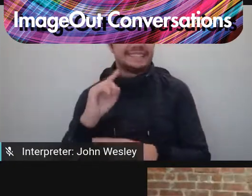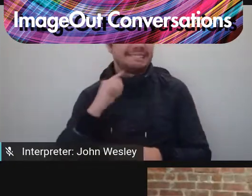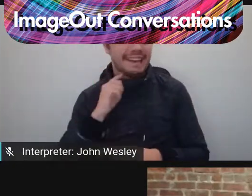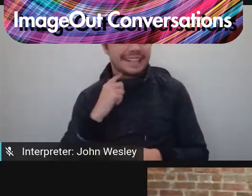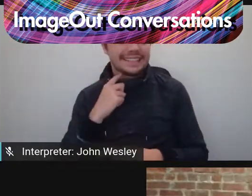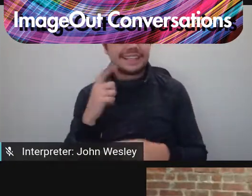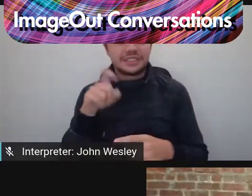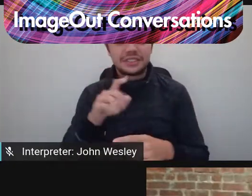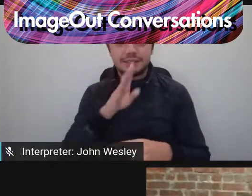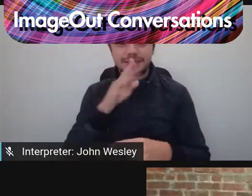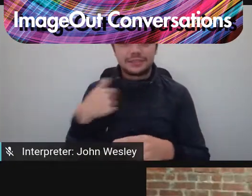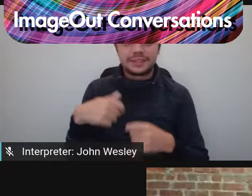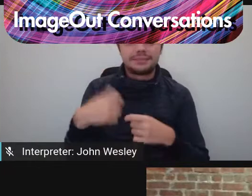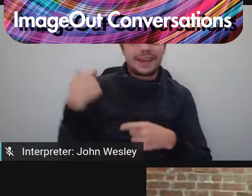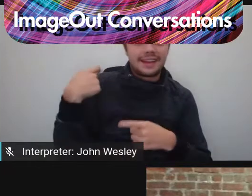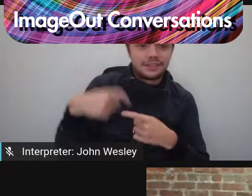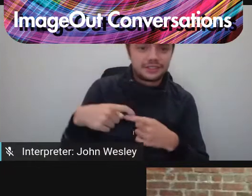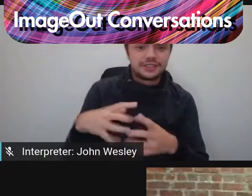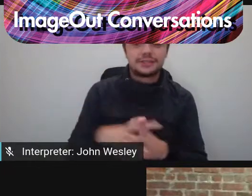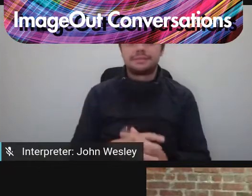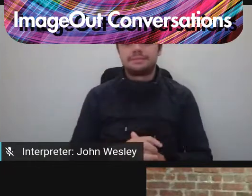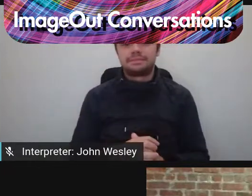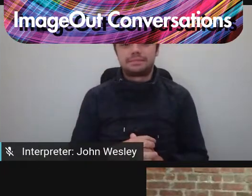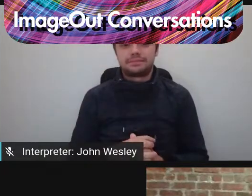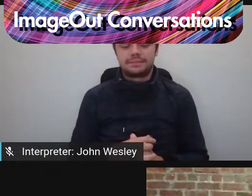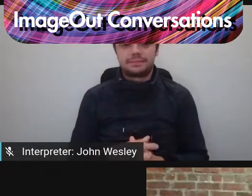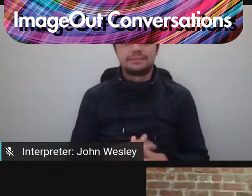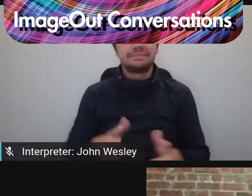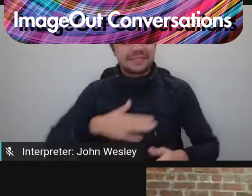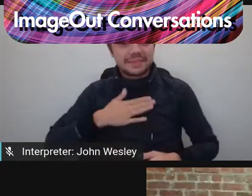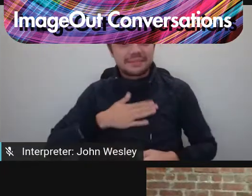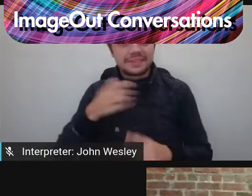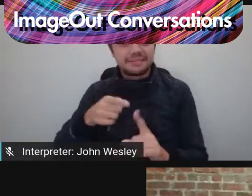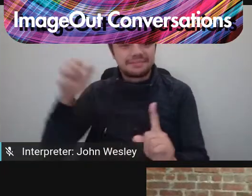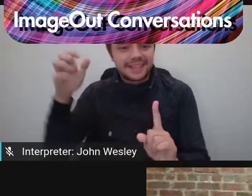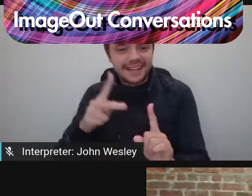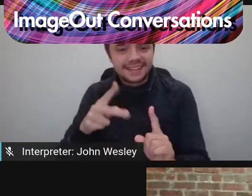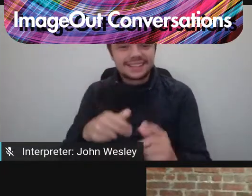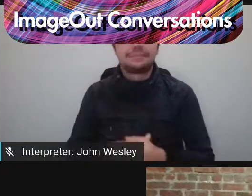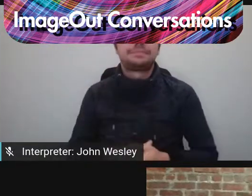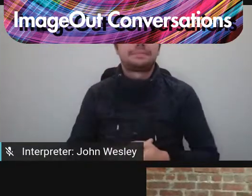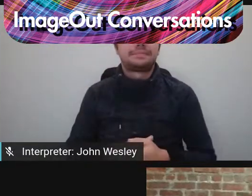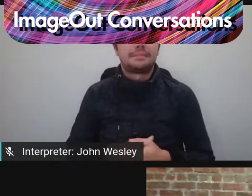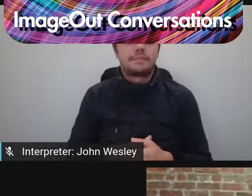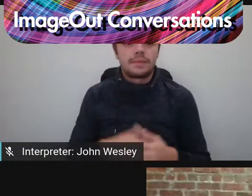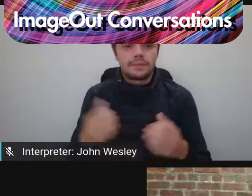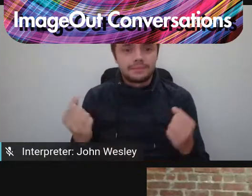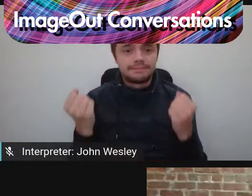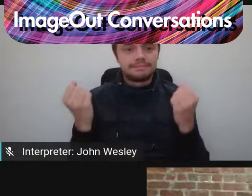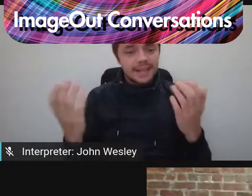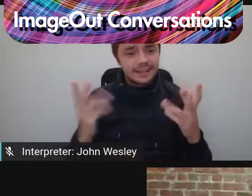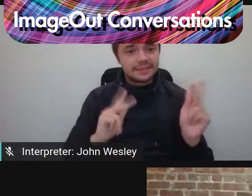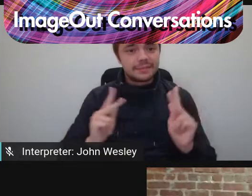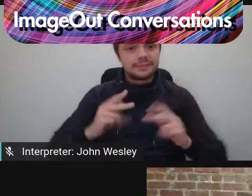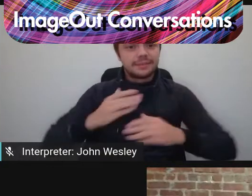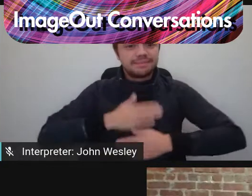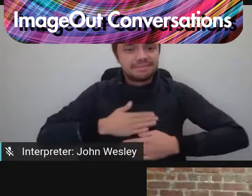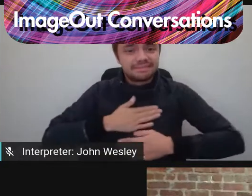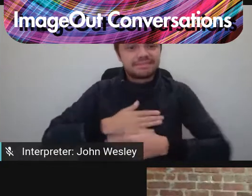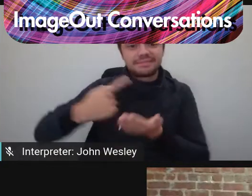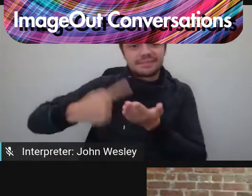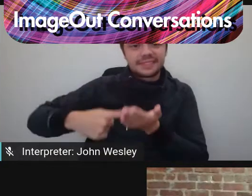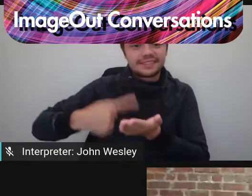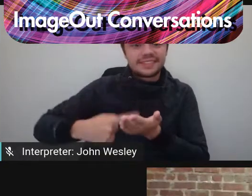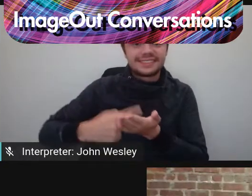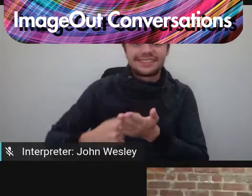Hey, guys. Hi, Mike. Good to have you back. A lot of people really enjoyed our conversation over